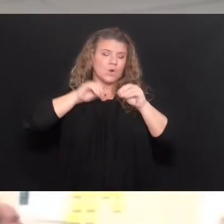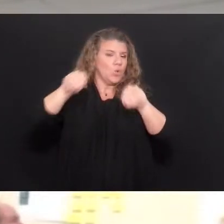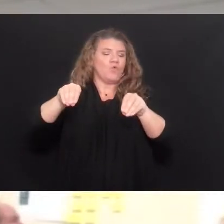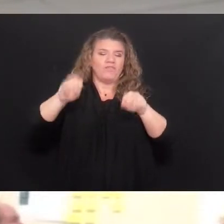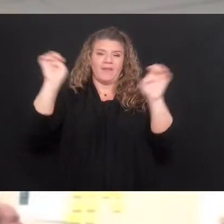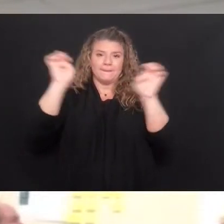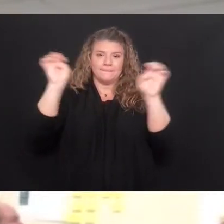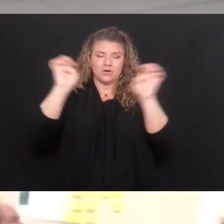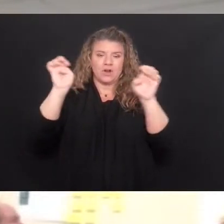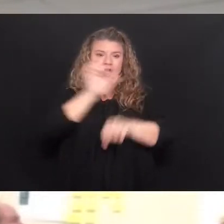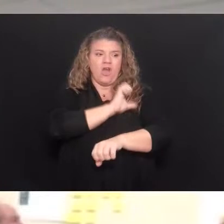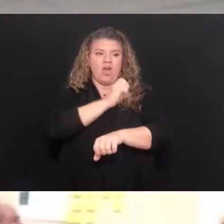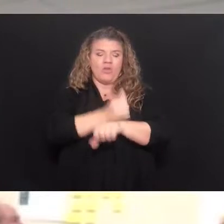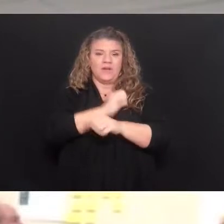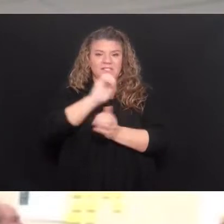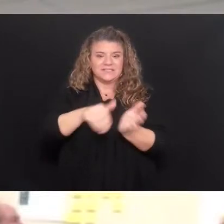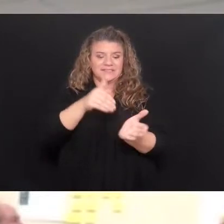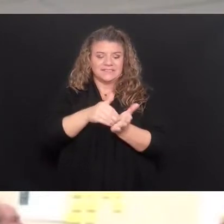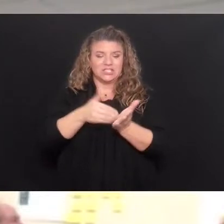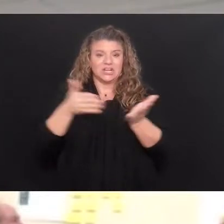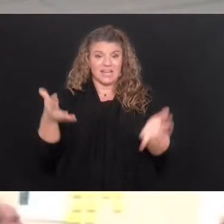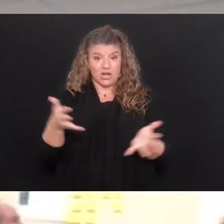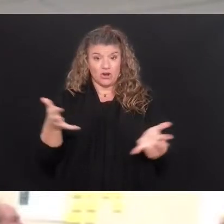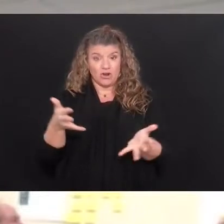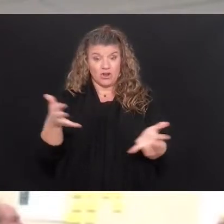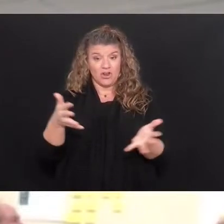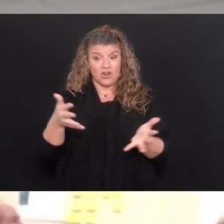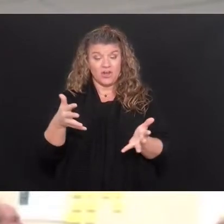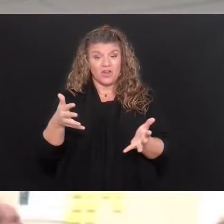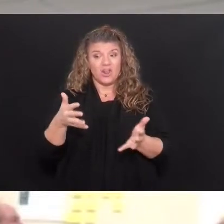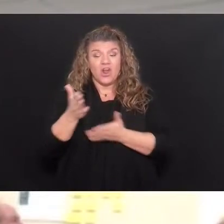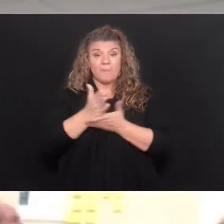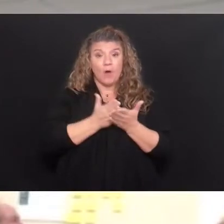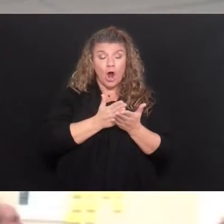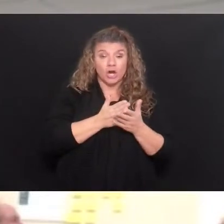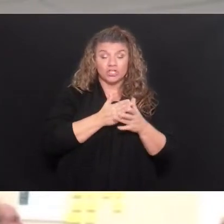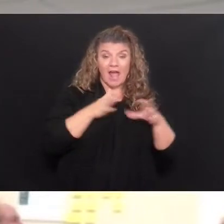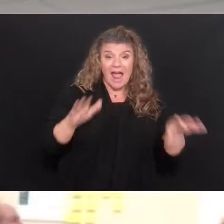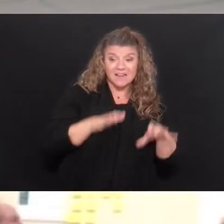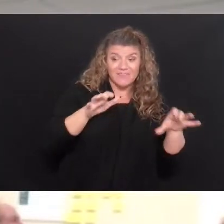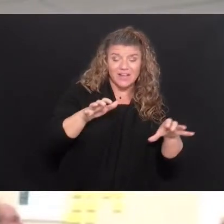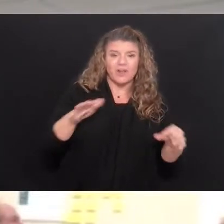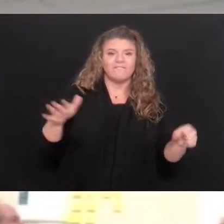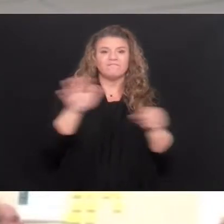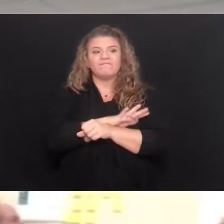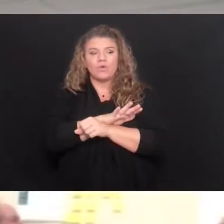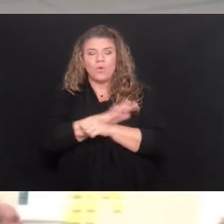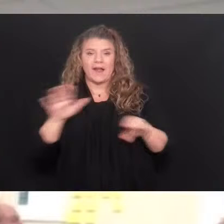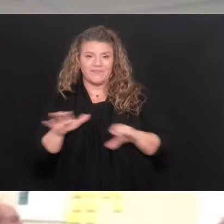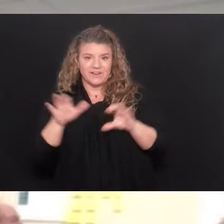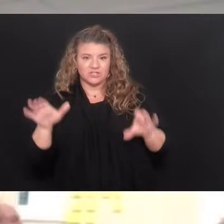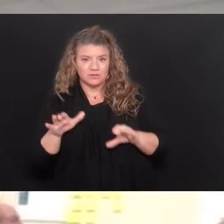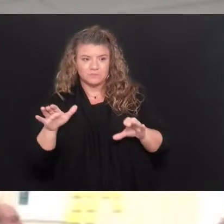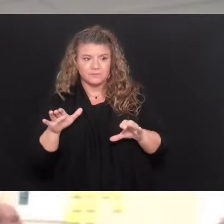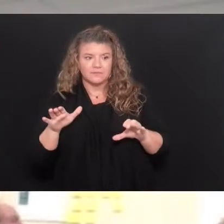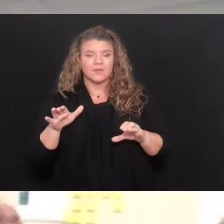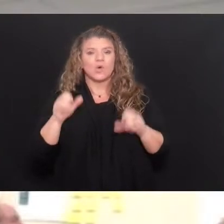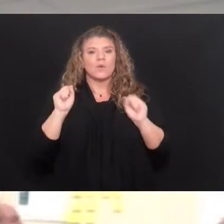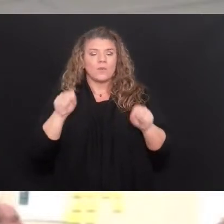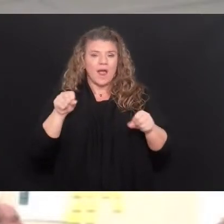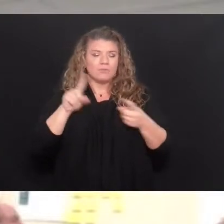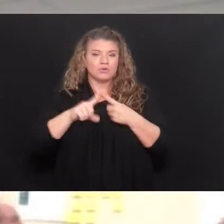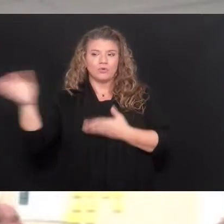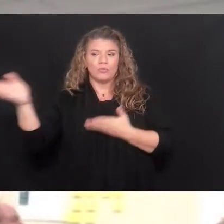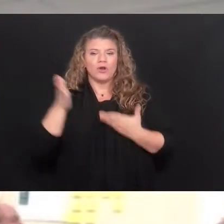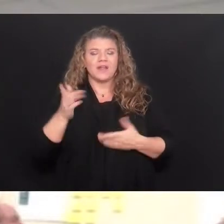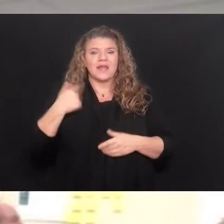Emergency Operations Center here from a partial activation to a full activation, and we were able to bring